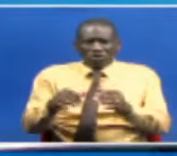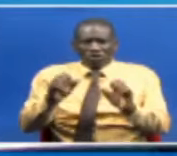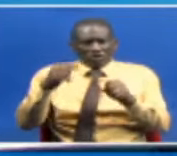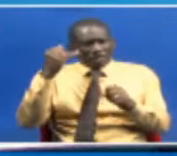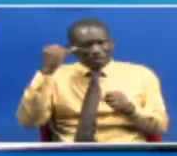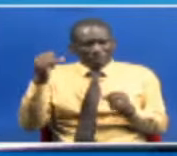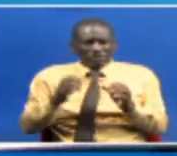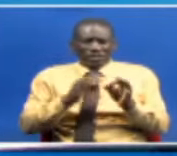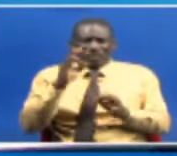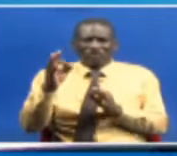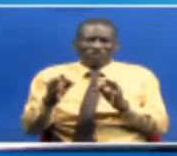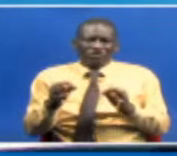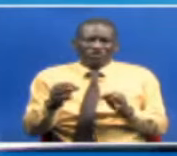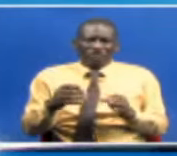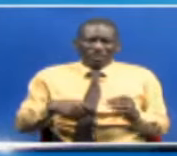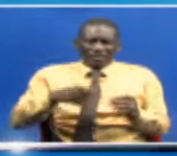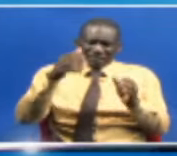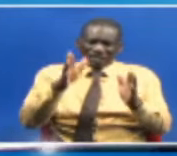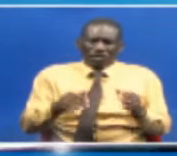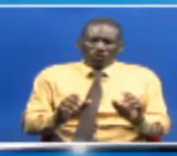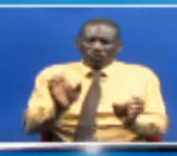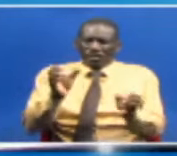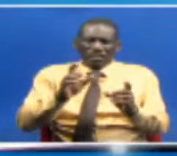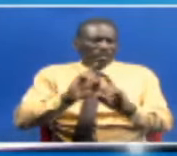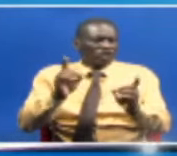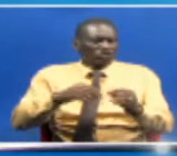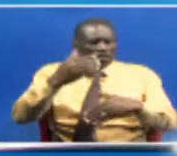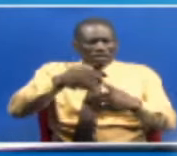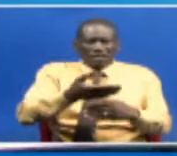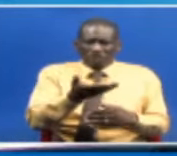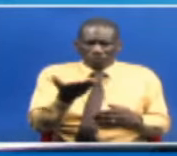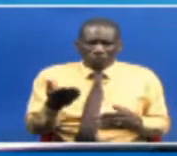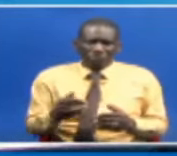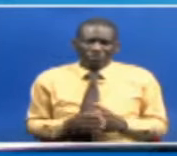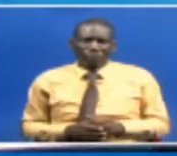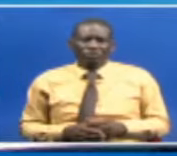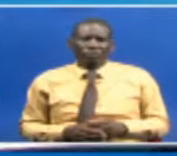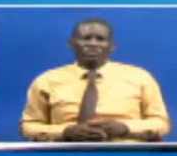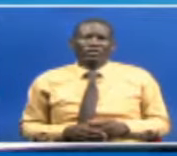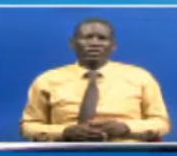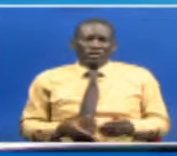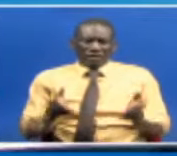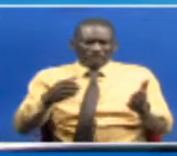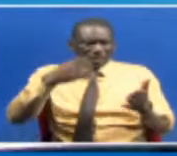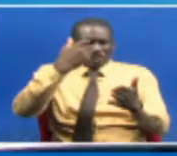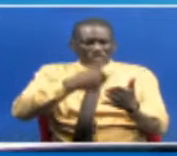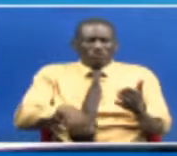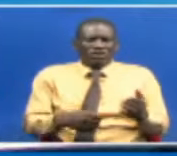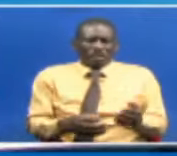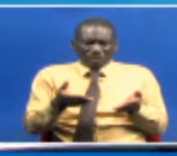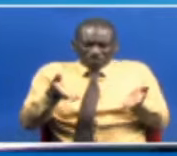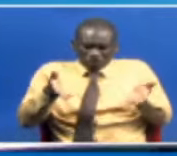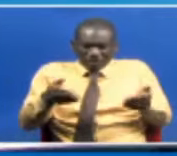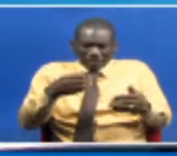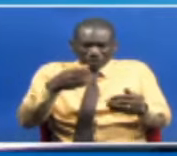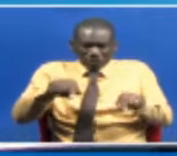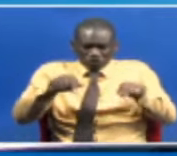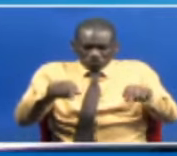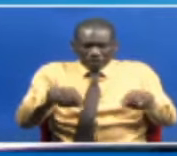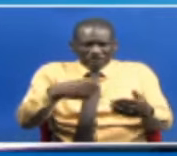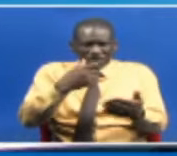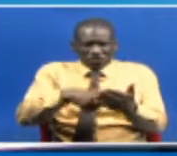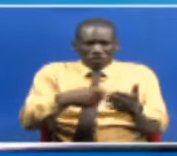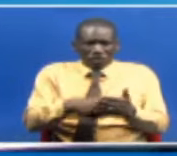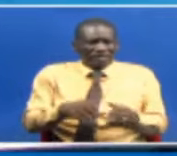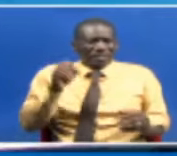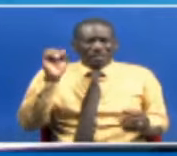if the supply of the gas is not within reach, the current pricing is really, it is